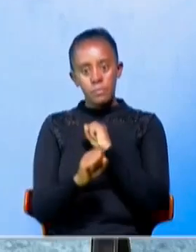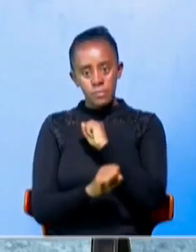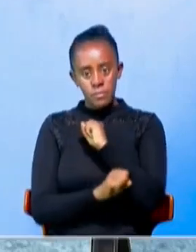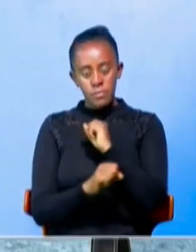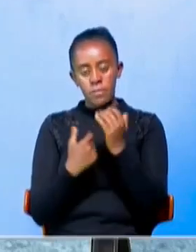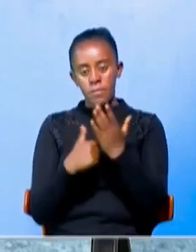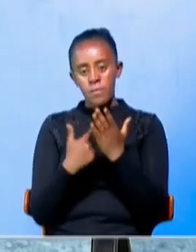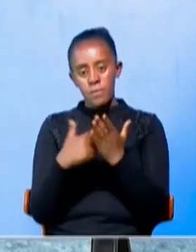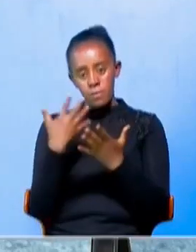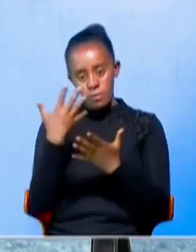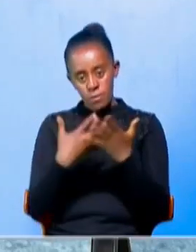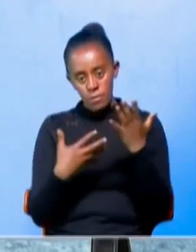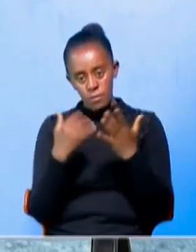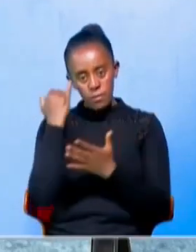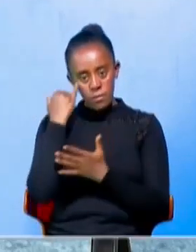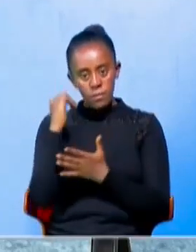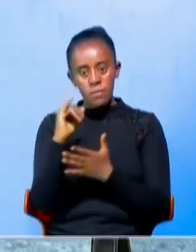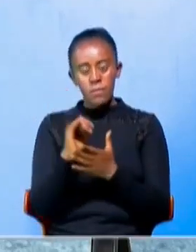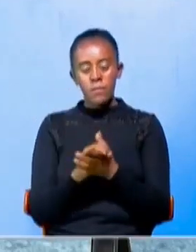these issues.